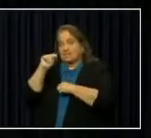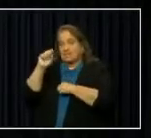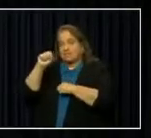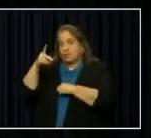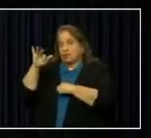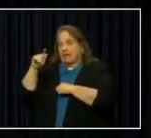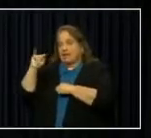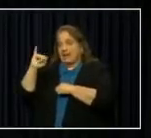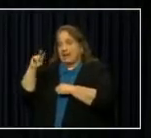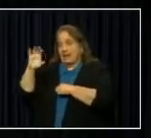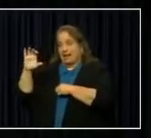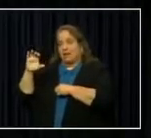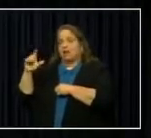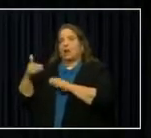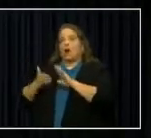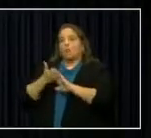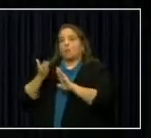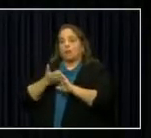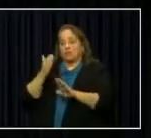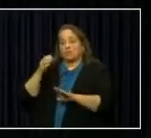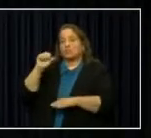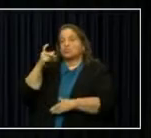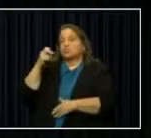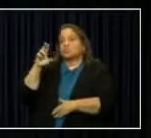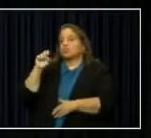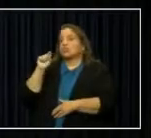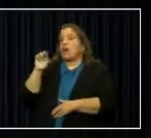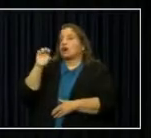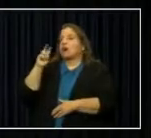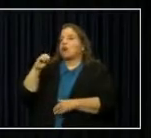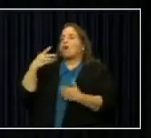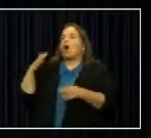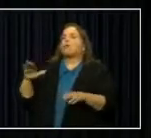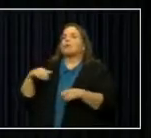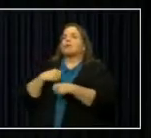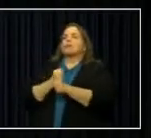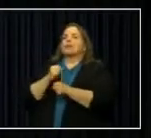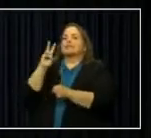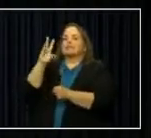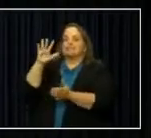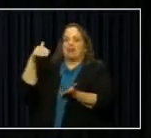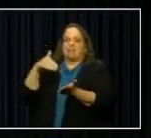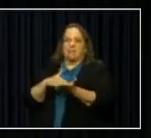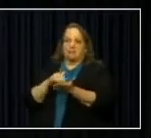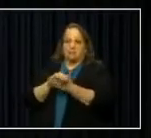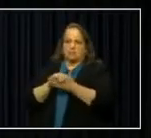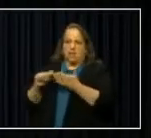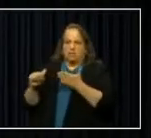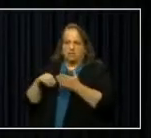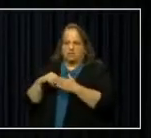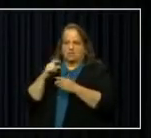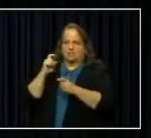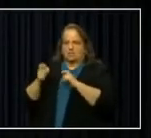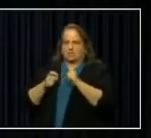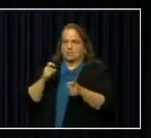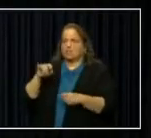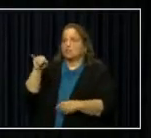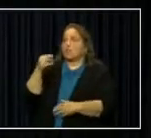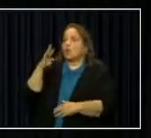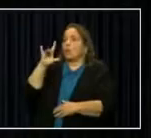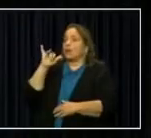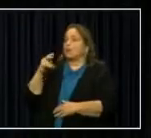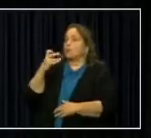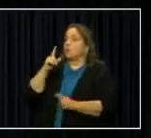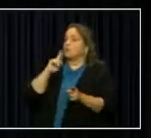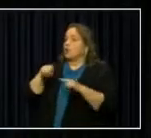who are operating BashirGear.com, have already generated $65,000 for the fund. Jacqueline, you want to